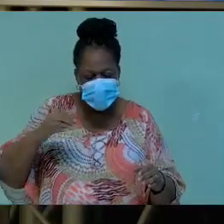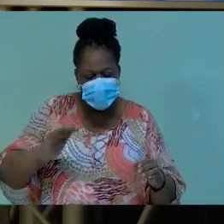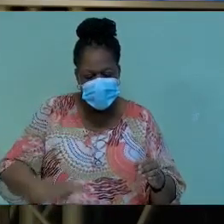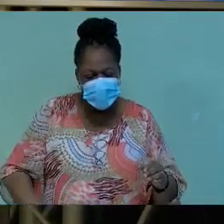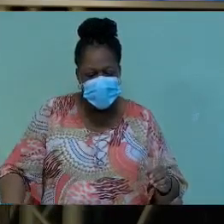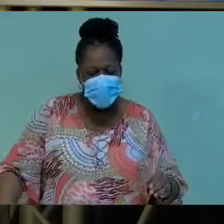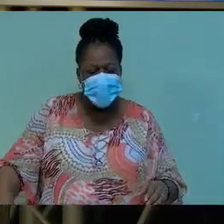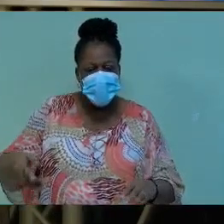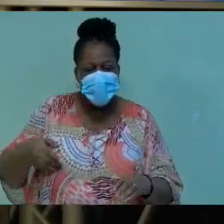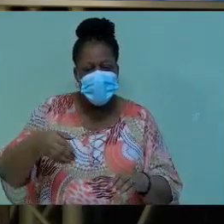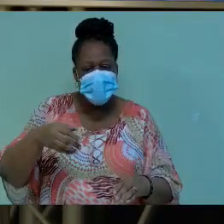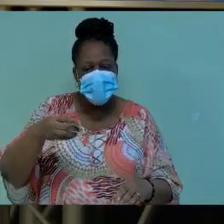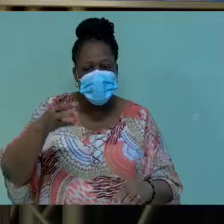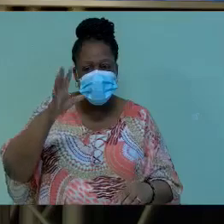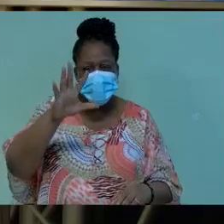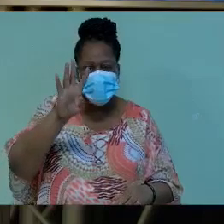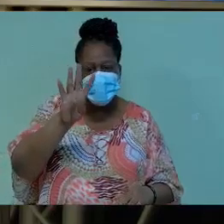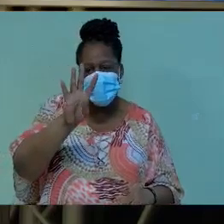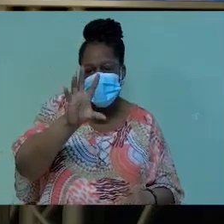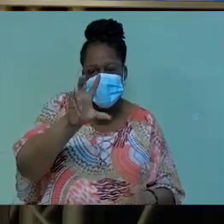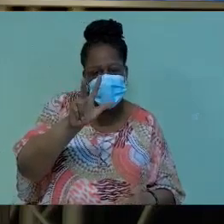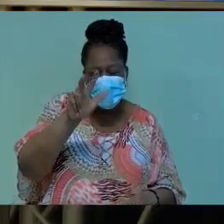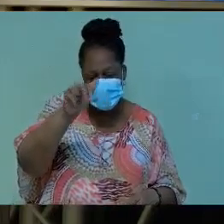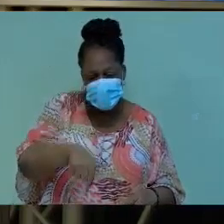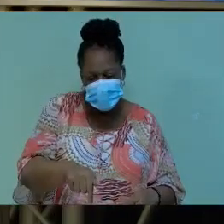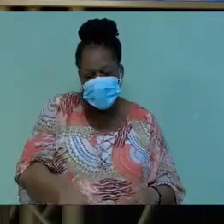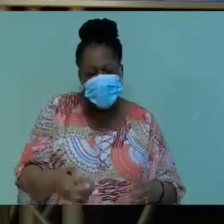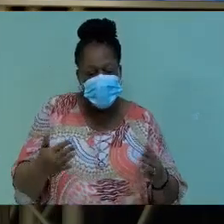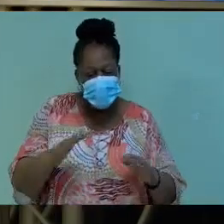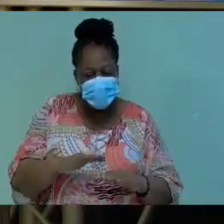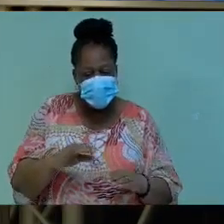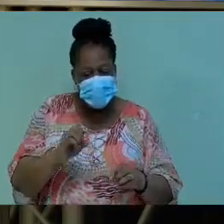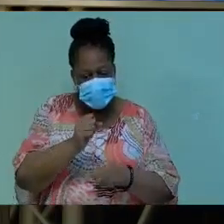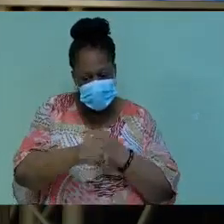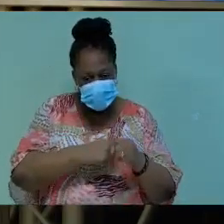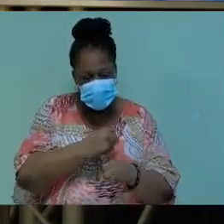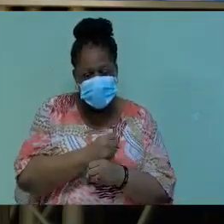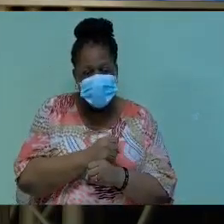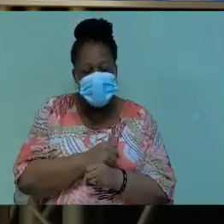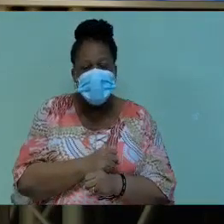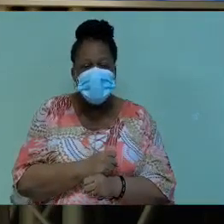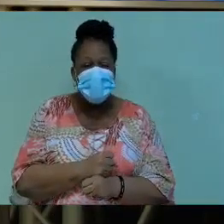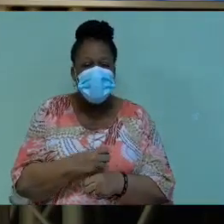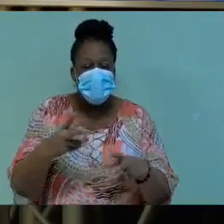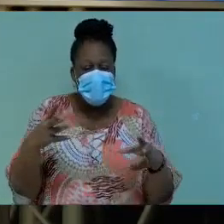vessels. It's an inflammatory condition affecting these vessels. And the way the children present, they present with fever, they